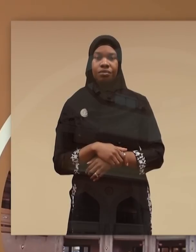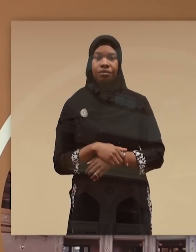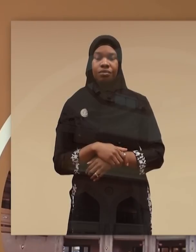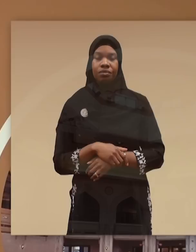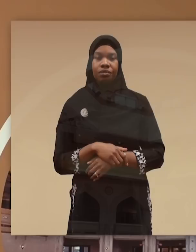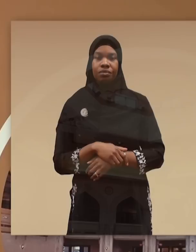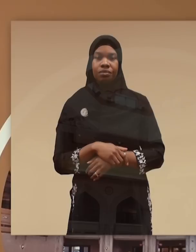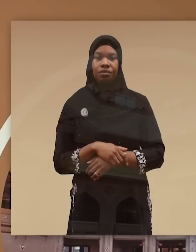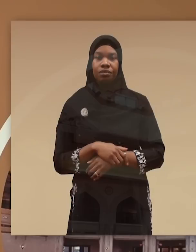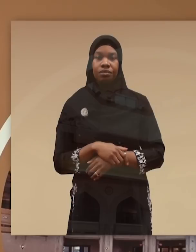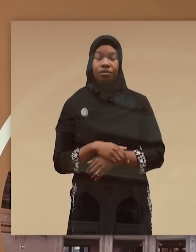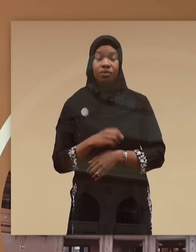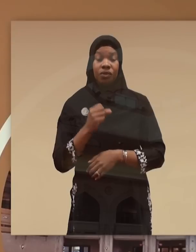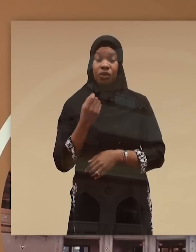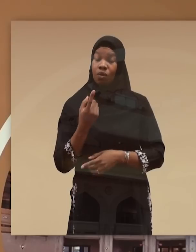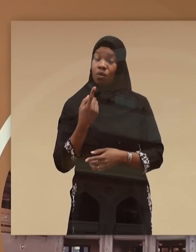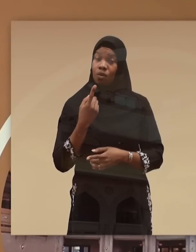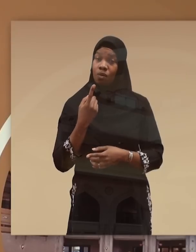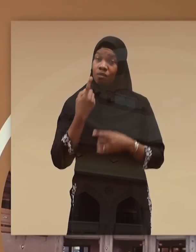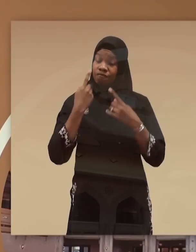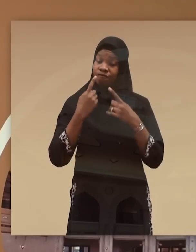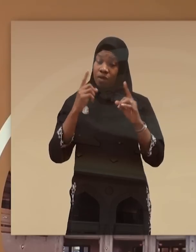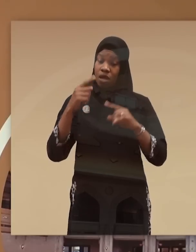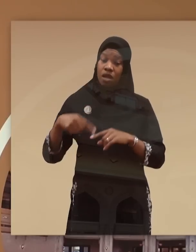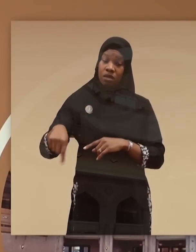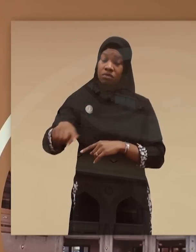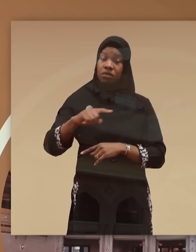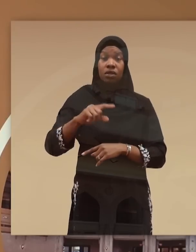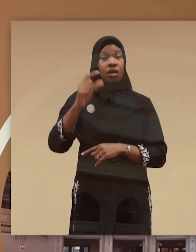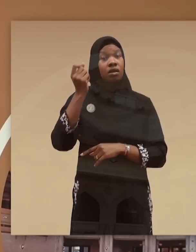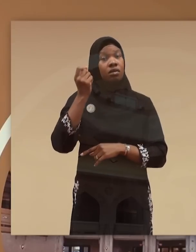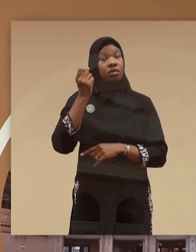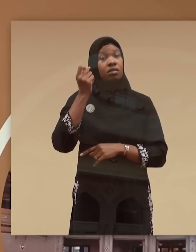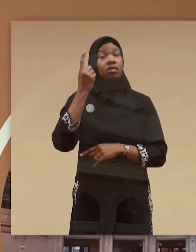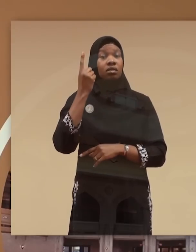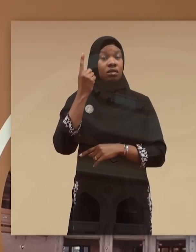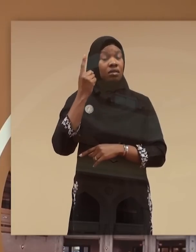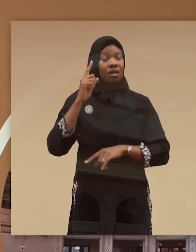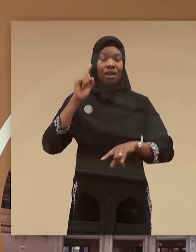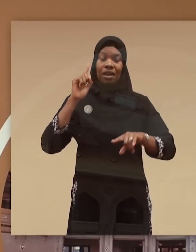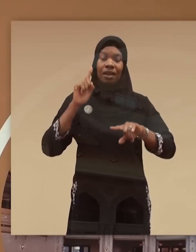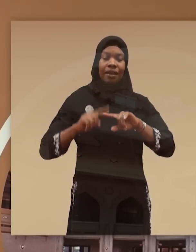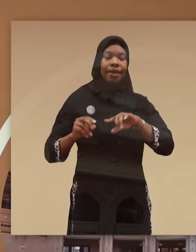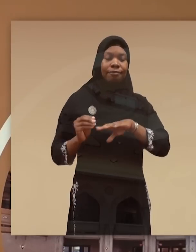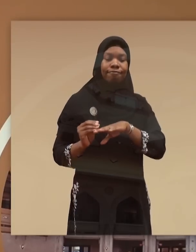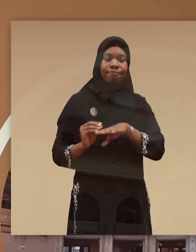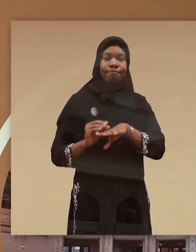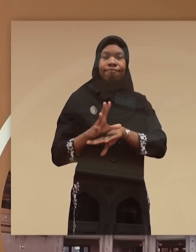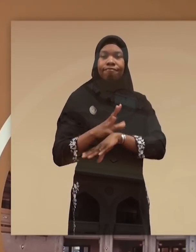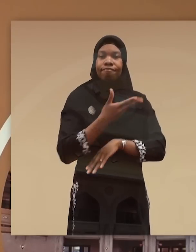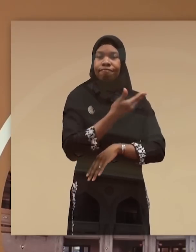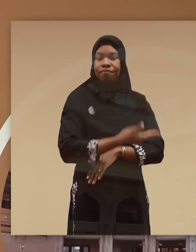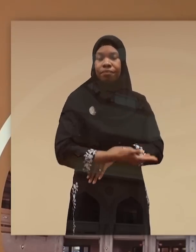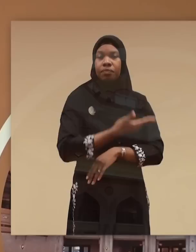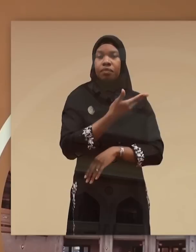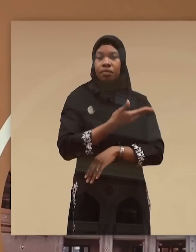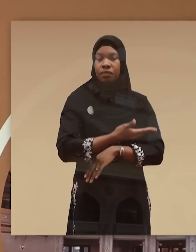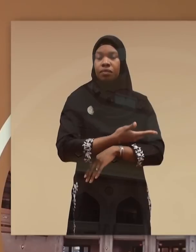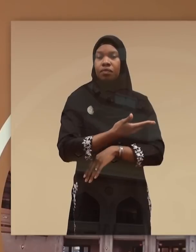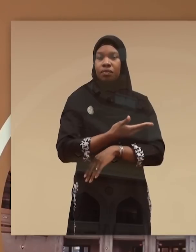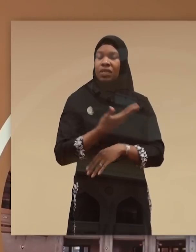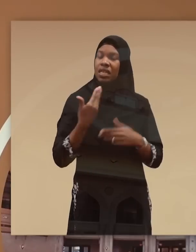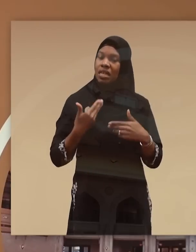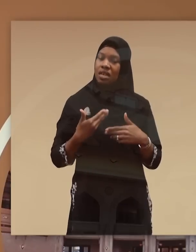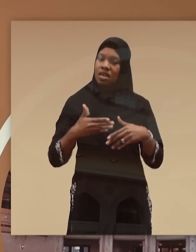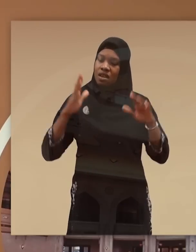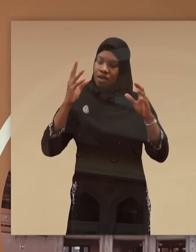Quraysh, of temptation, trying to persuade Muhammad sallallahu alayhi wasallam to